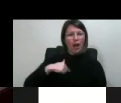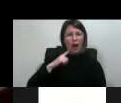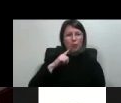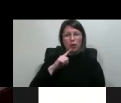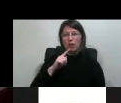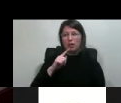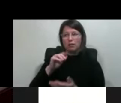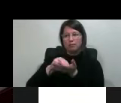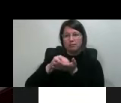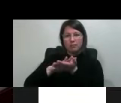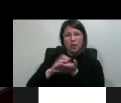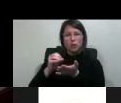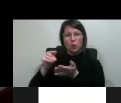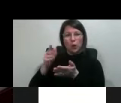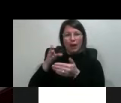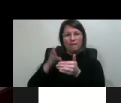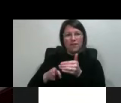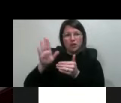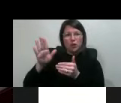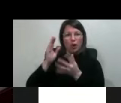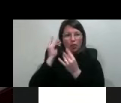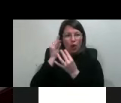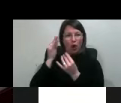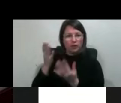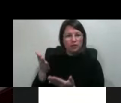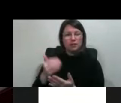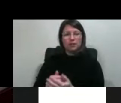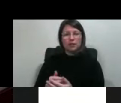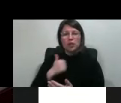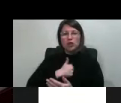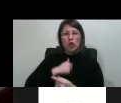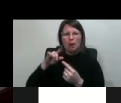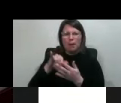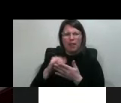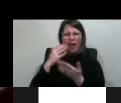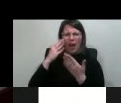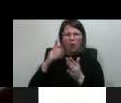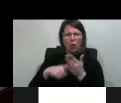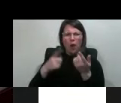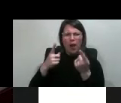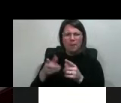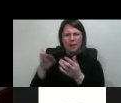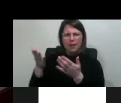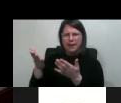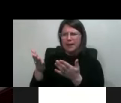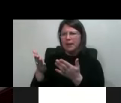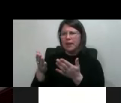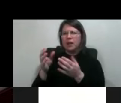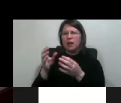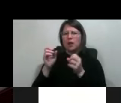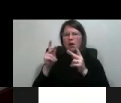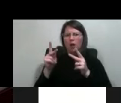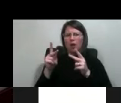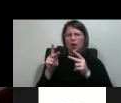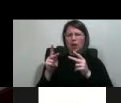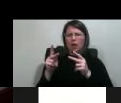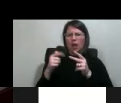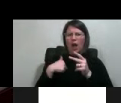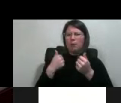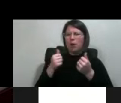that so you can finish your thoughts there. Sorry about that. I don't know what happened there. I'm